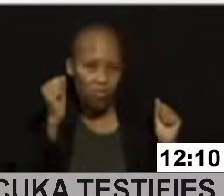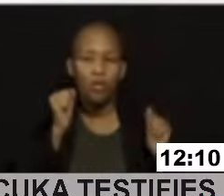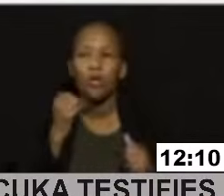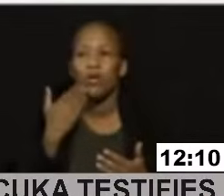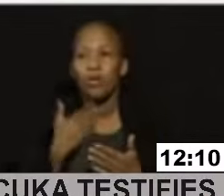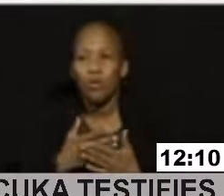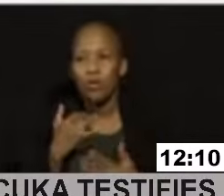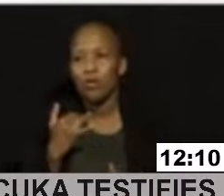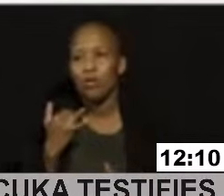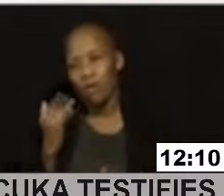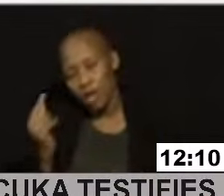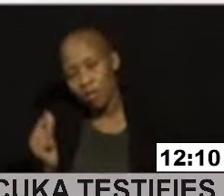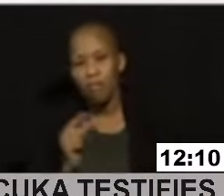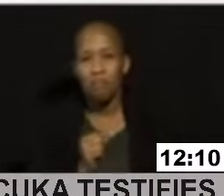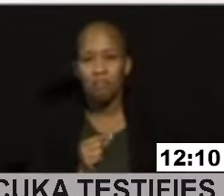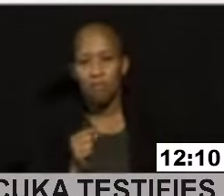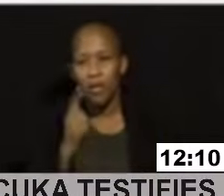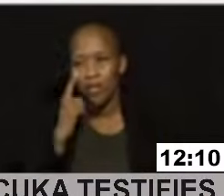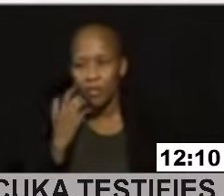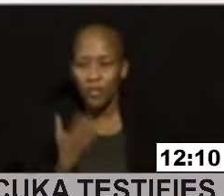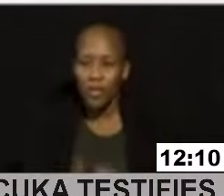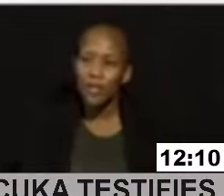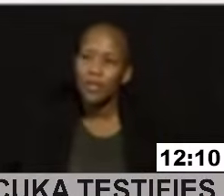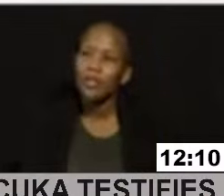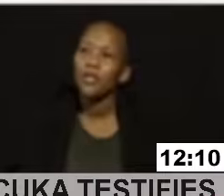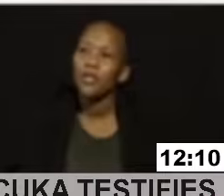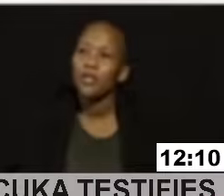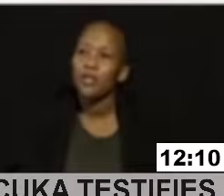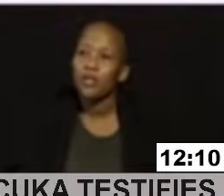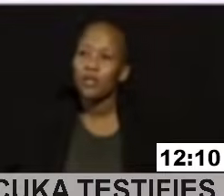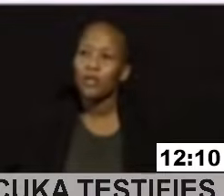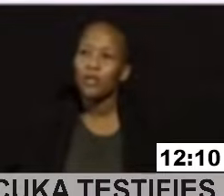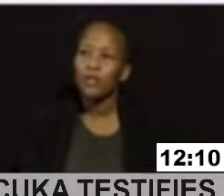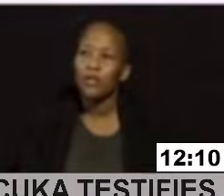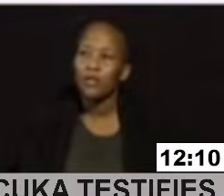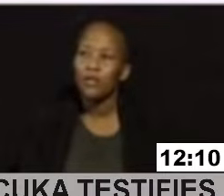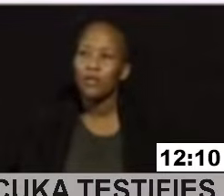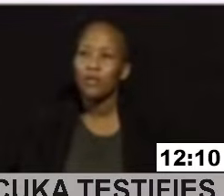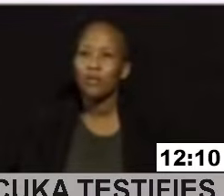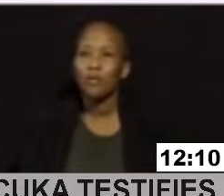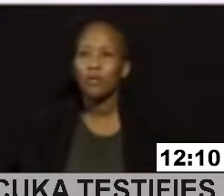excused as a witness. Thank you. Thank you, Commissioner.